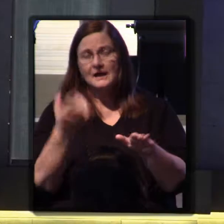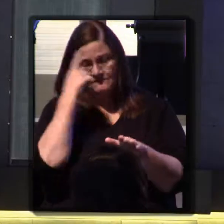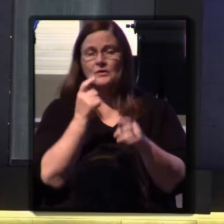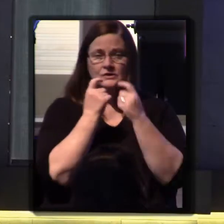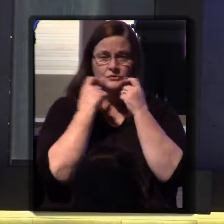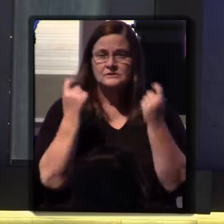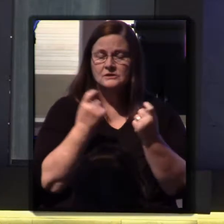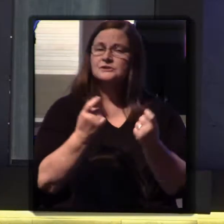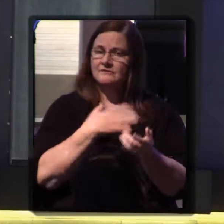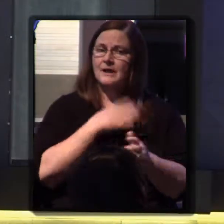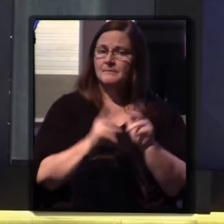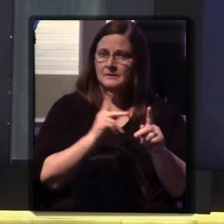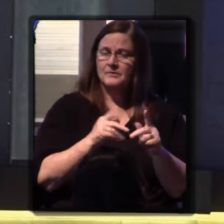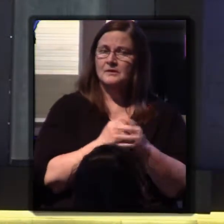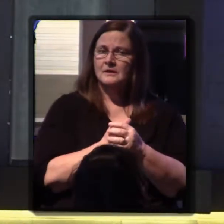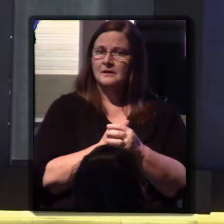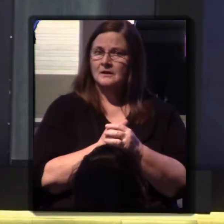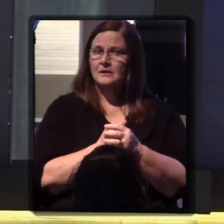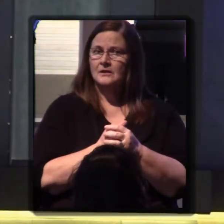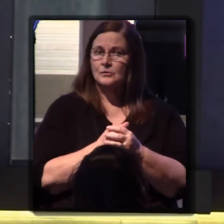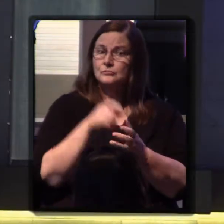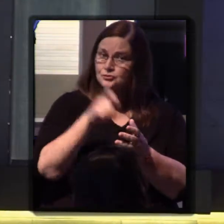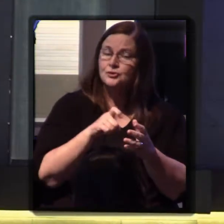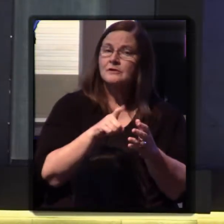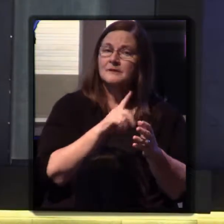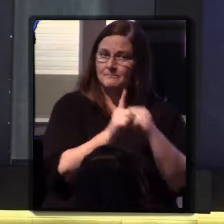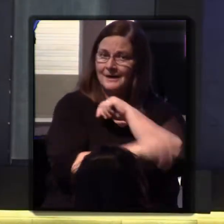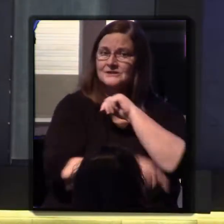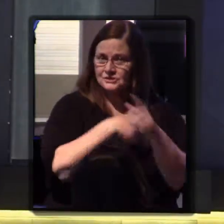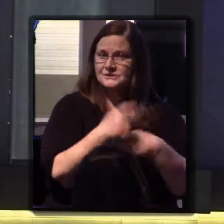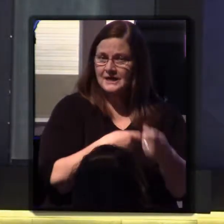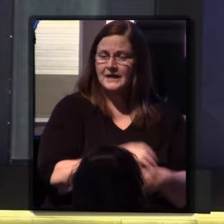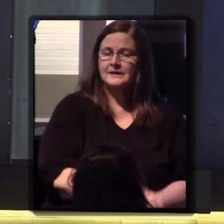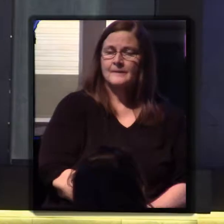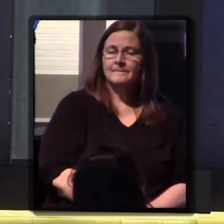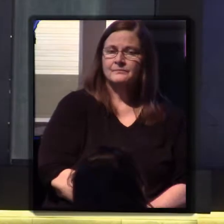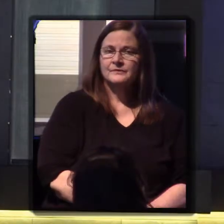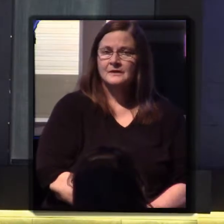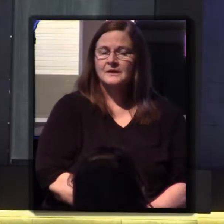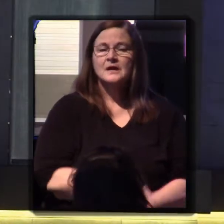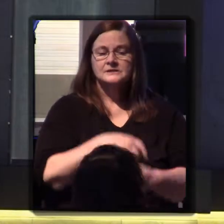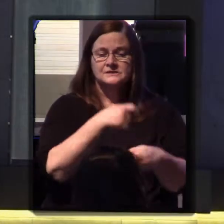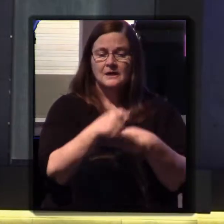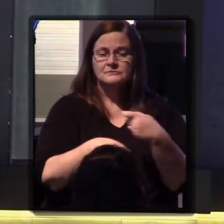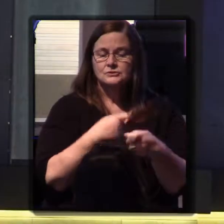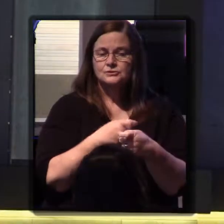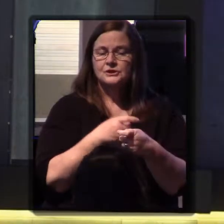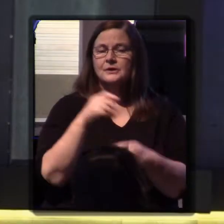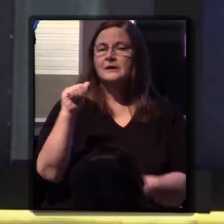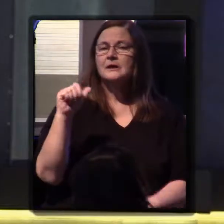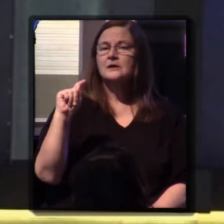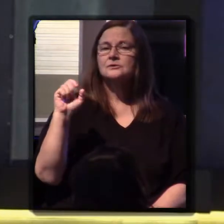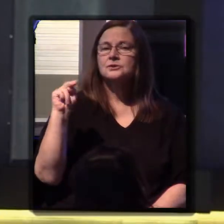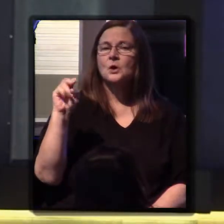was cut off out of the land of the living for the transgression of my people to whom the stroke was due? You see